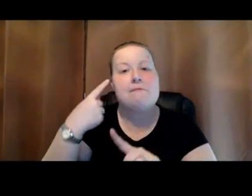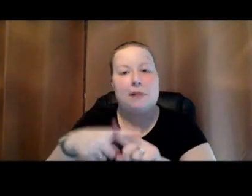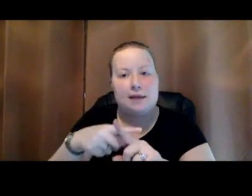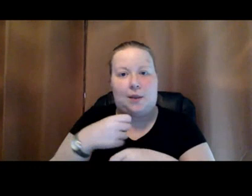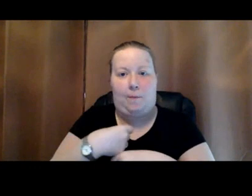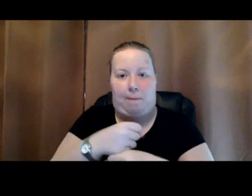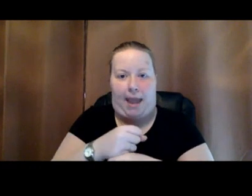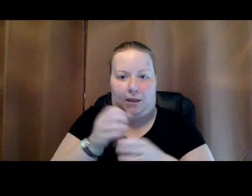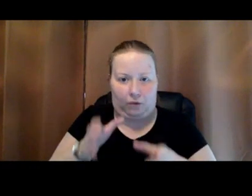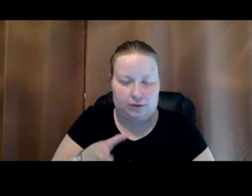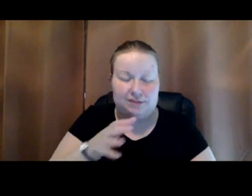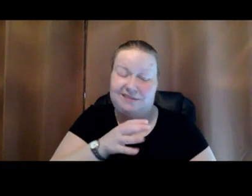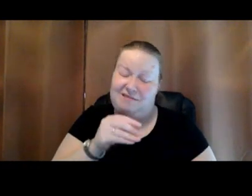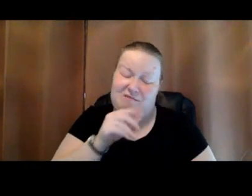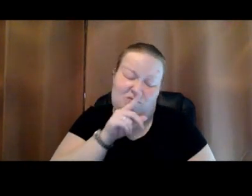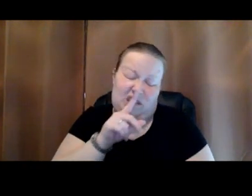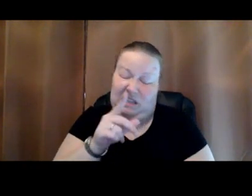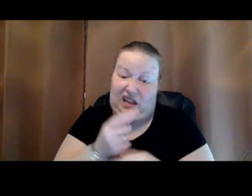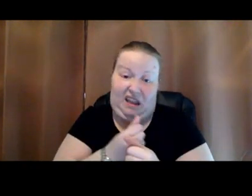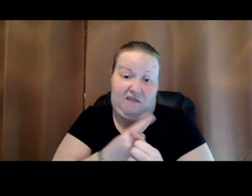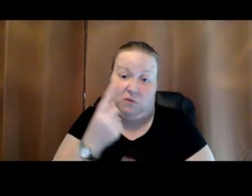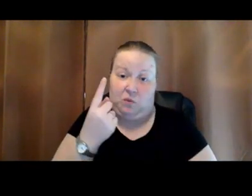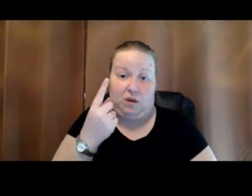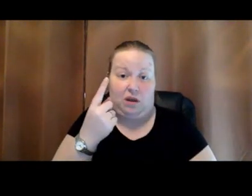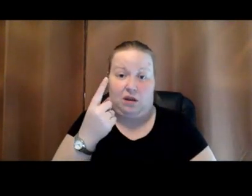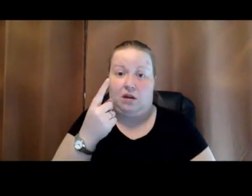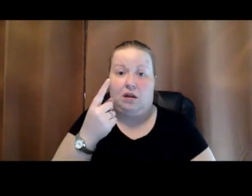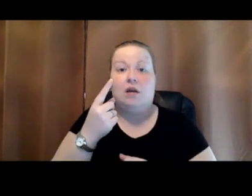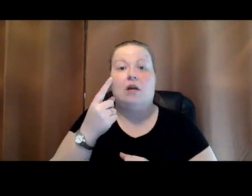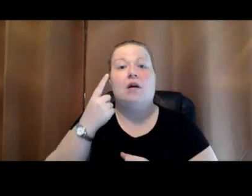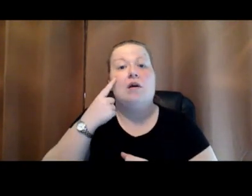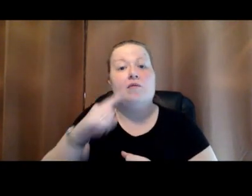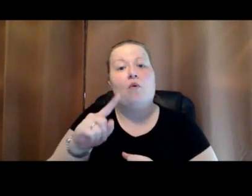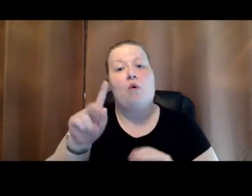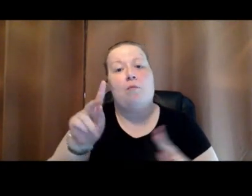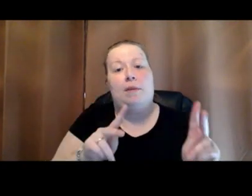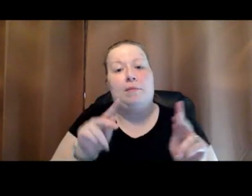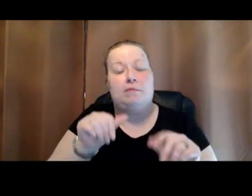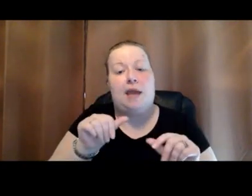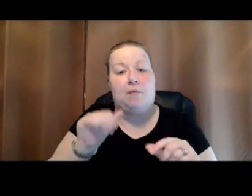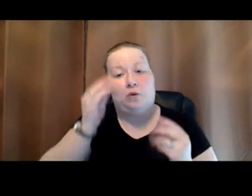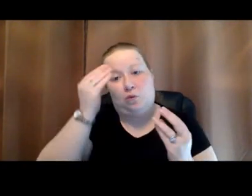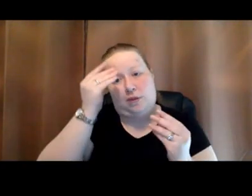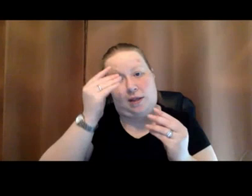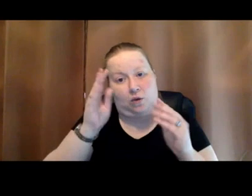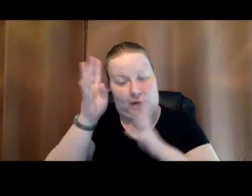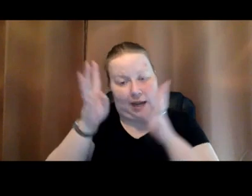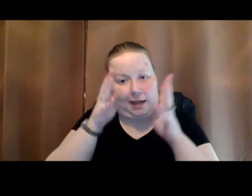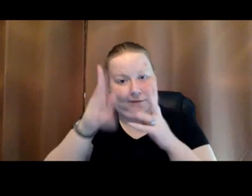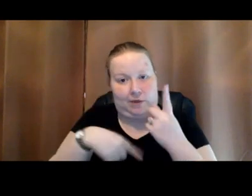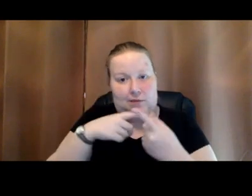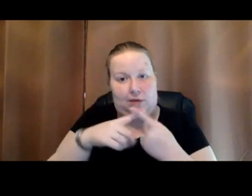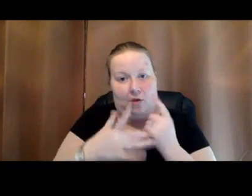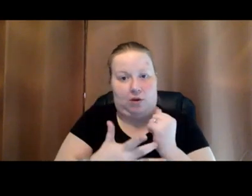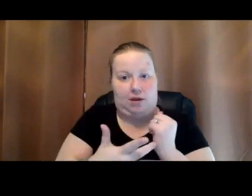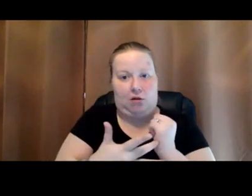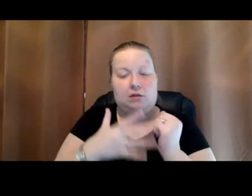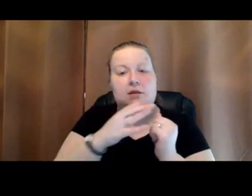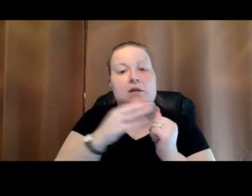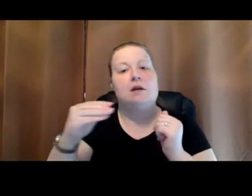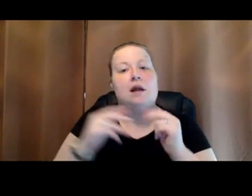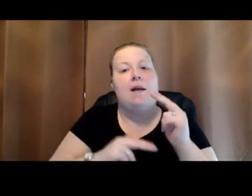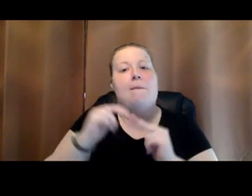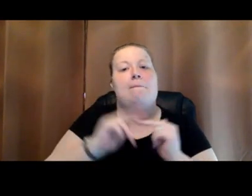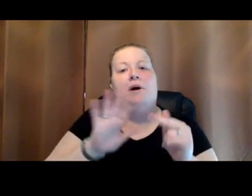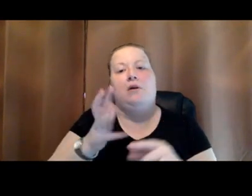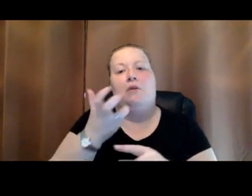ultimately for everyone. A vehicle for people to think creatively about technology and to build their